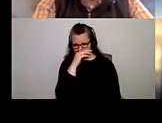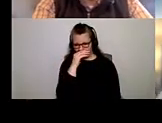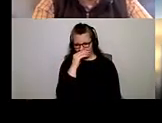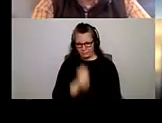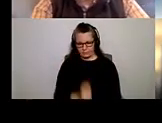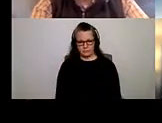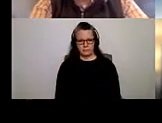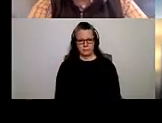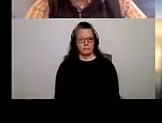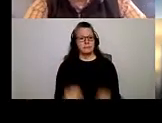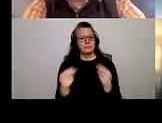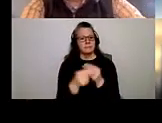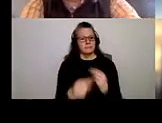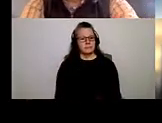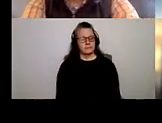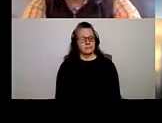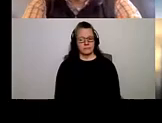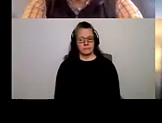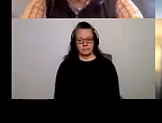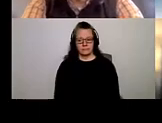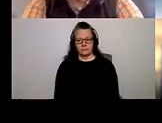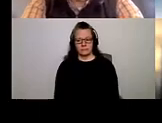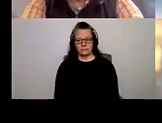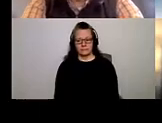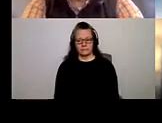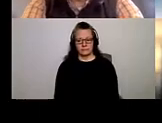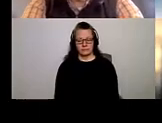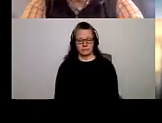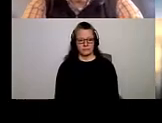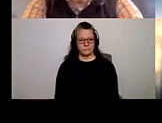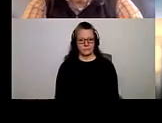Let's go to the next slide, please.